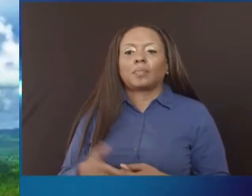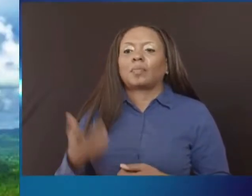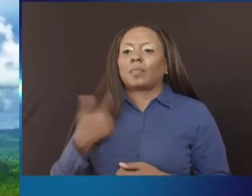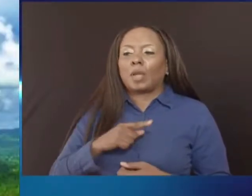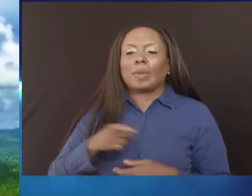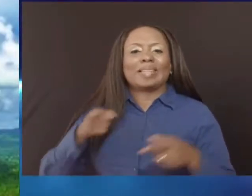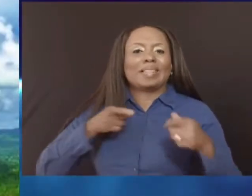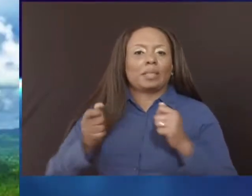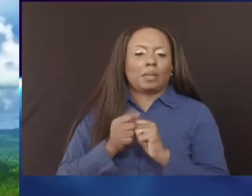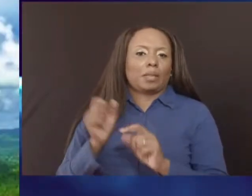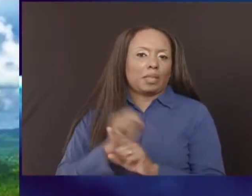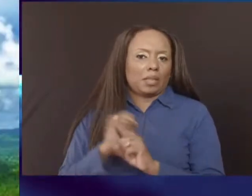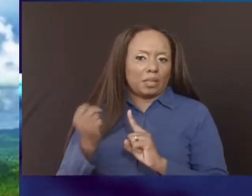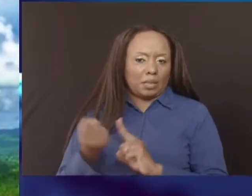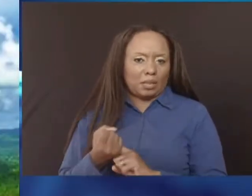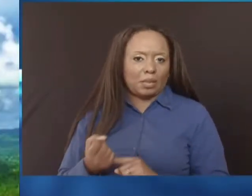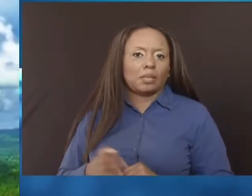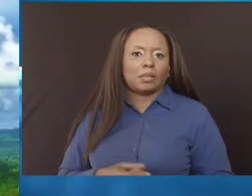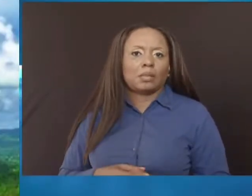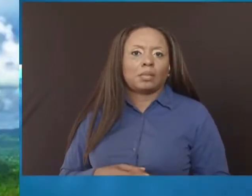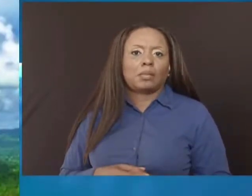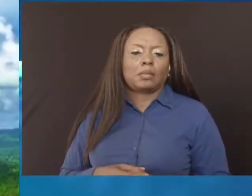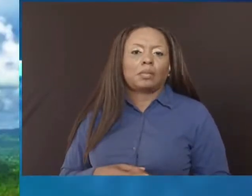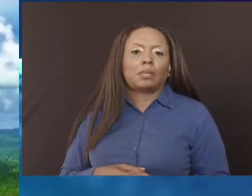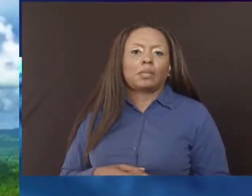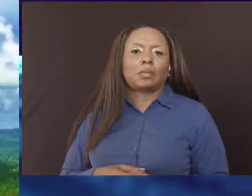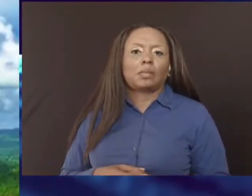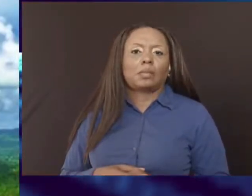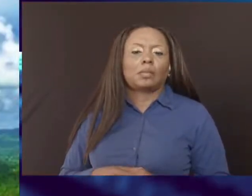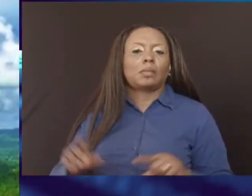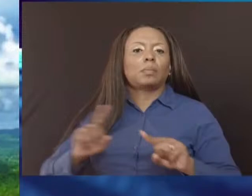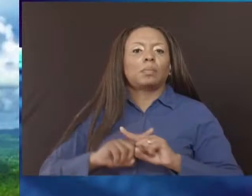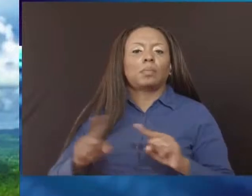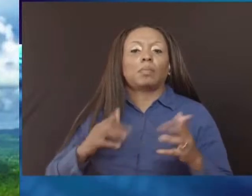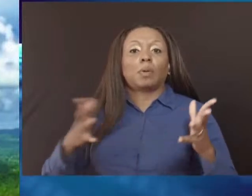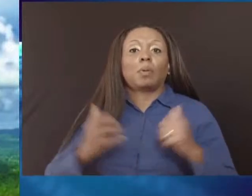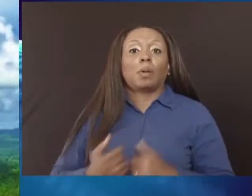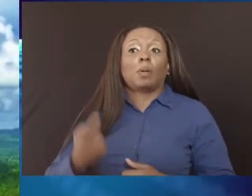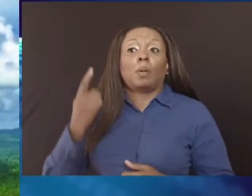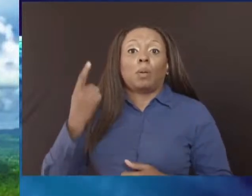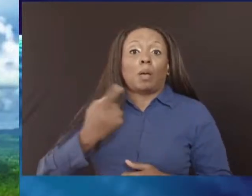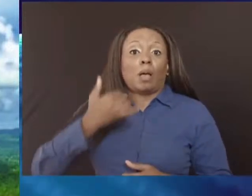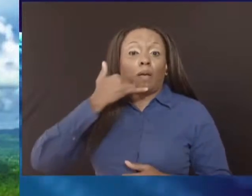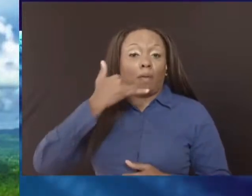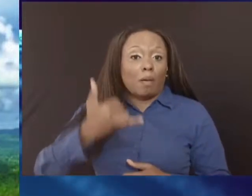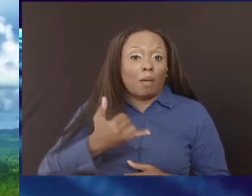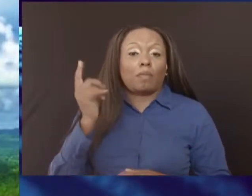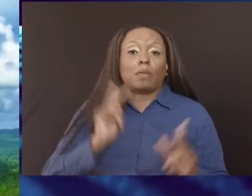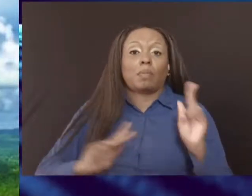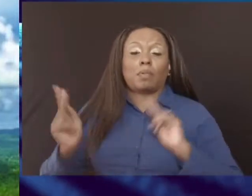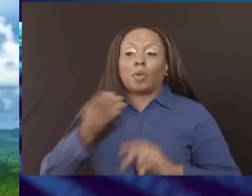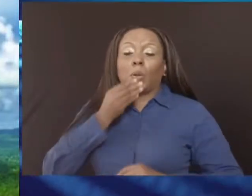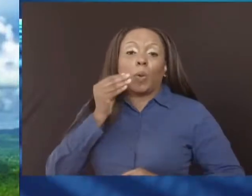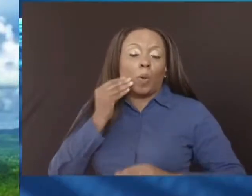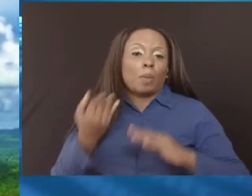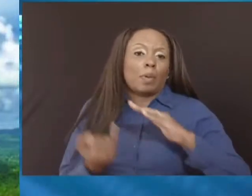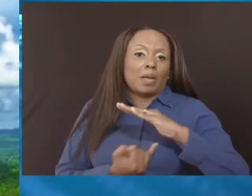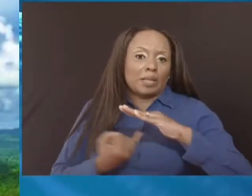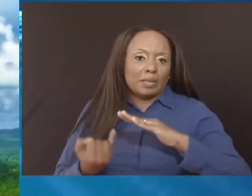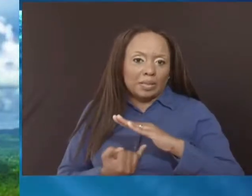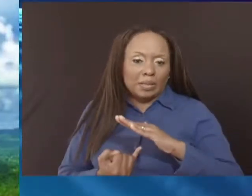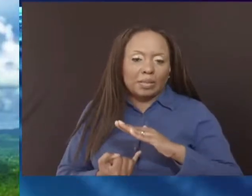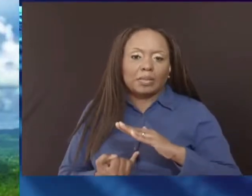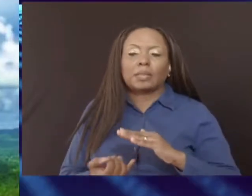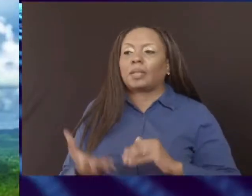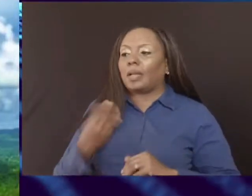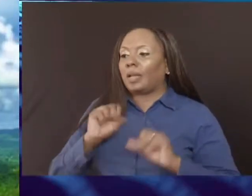needed. But essentially we want to get a dedicated line for persons within the home isolation program that they can call